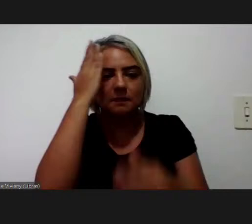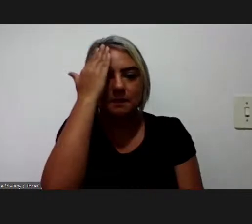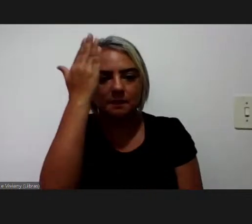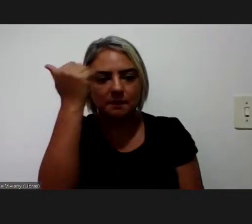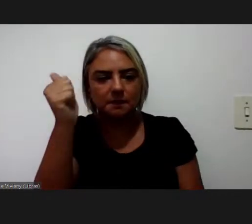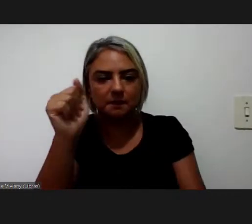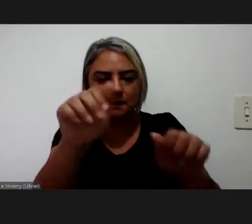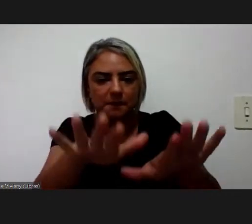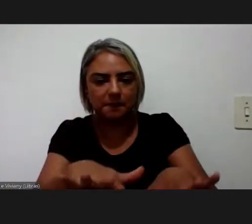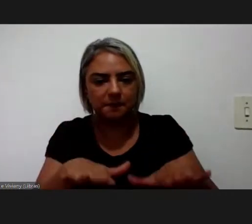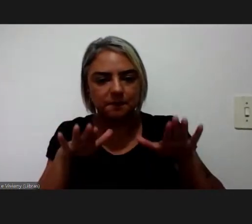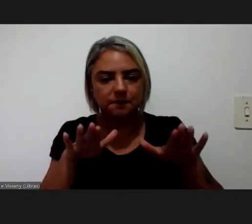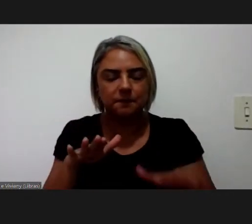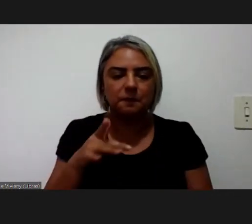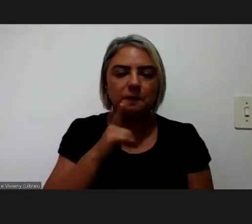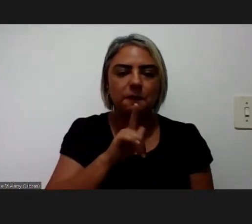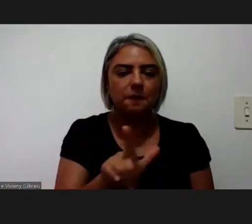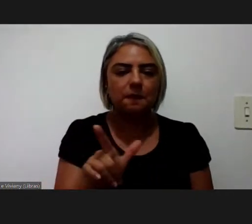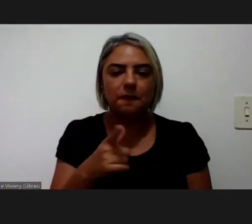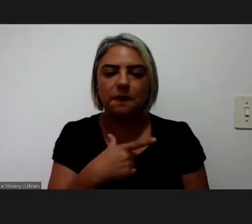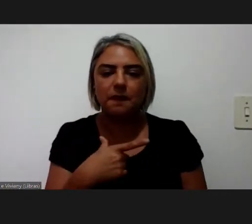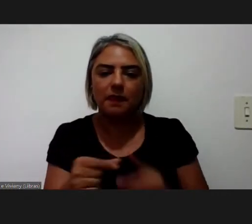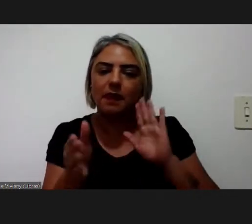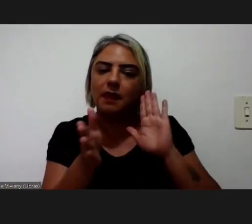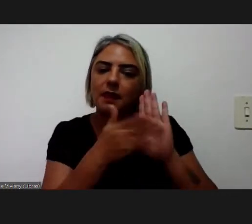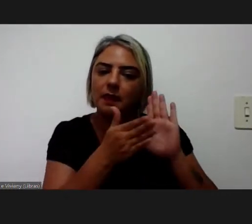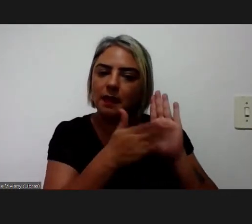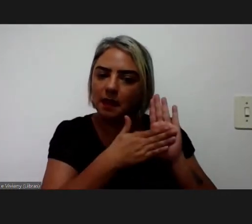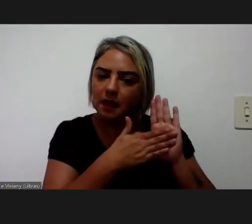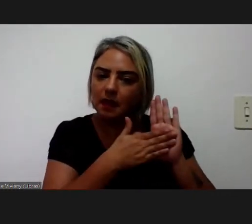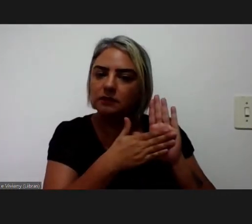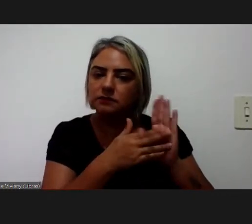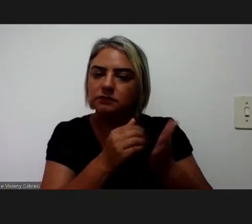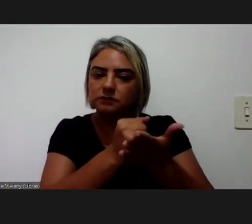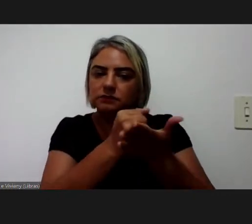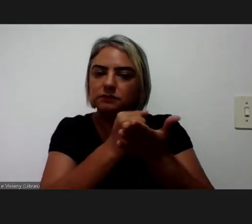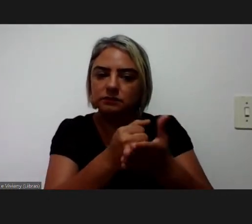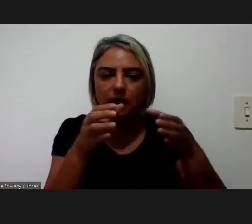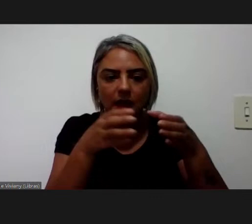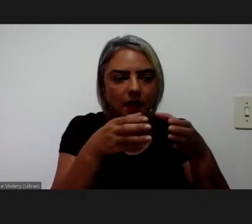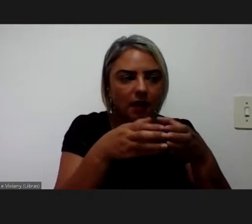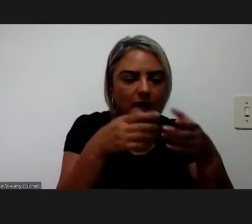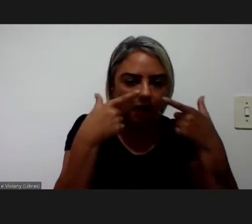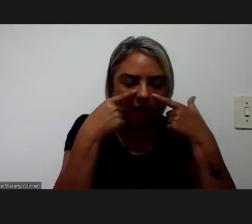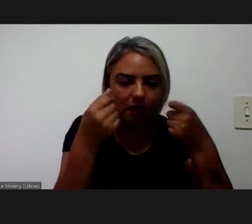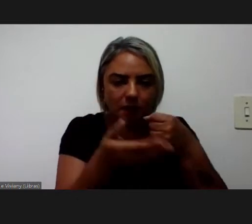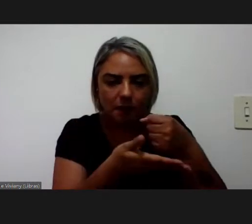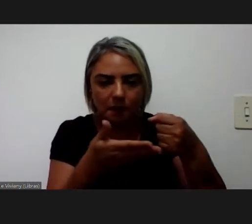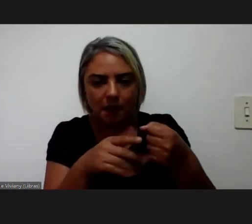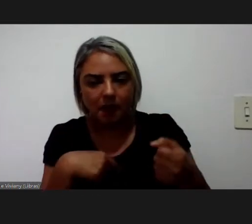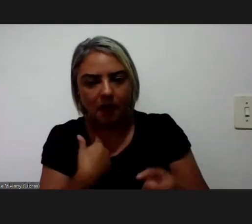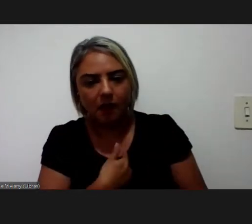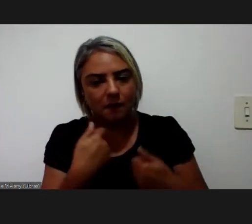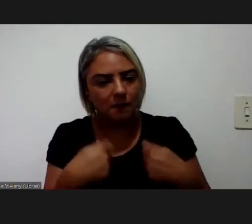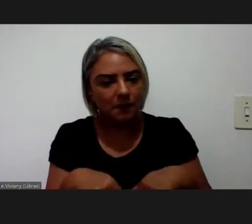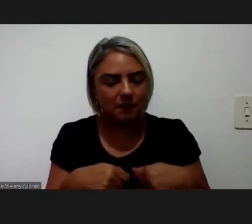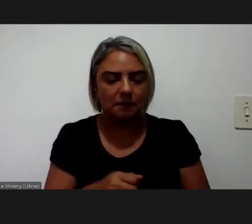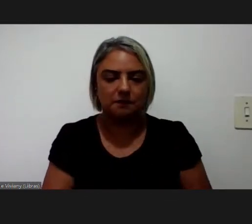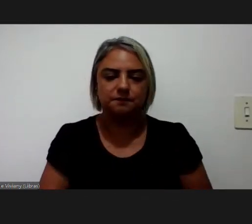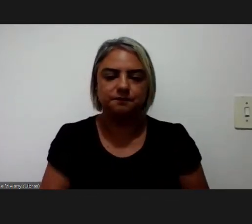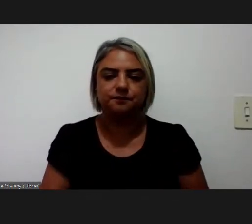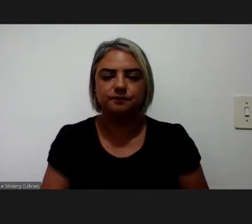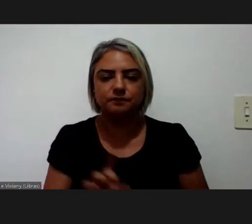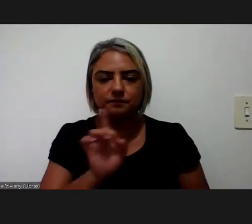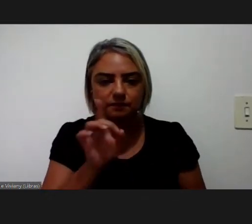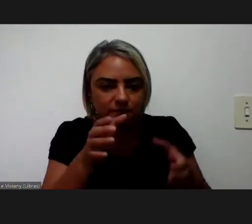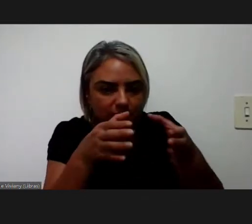all success and that we can leave this event with a lot of proposals